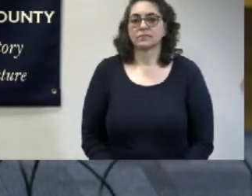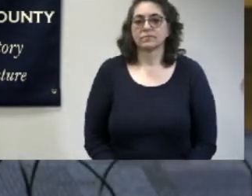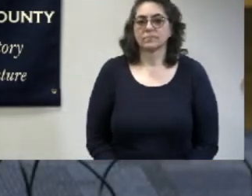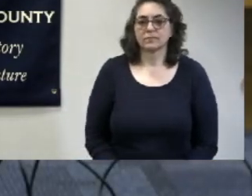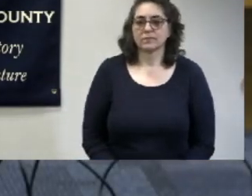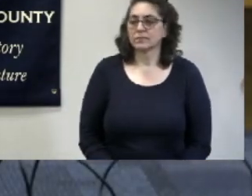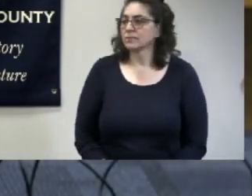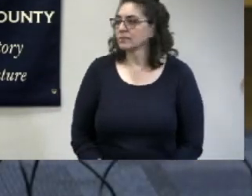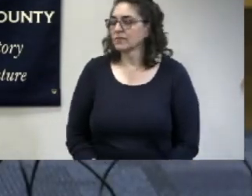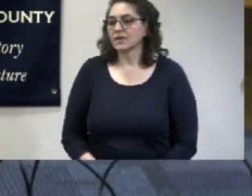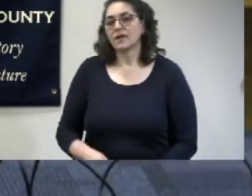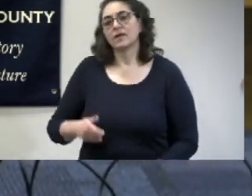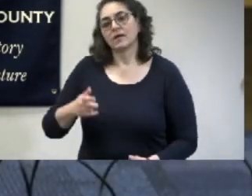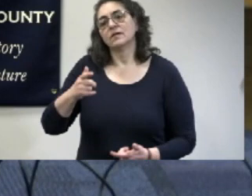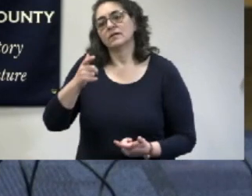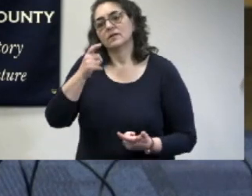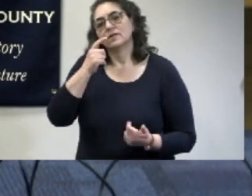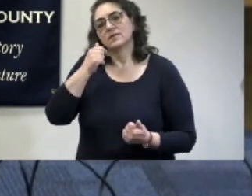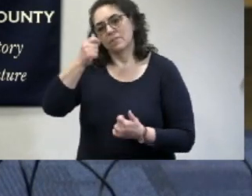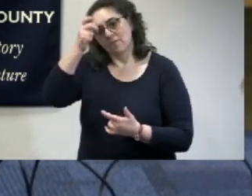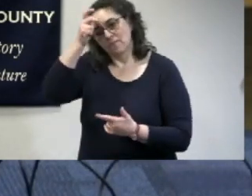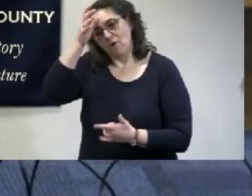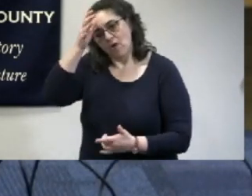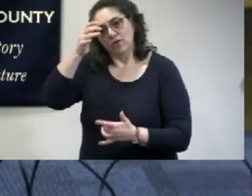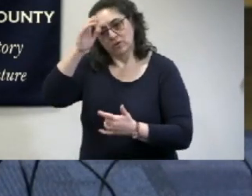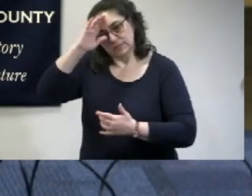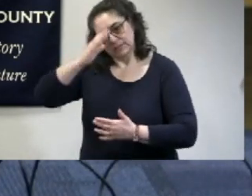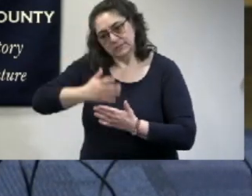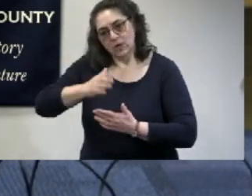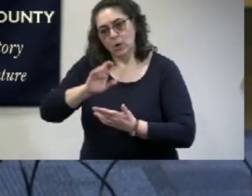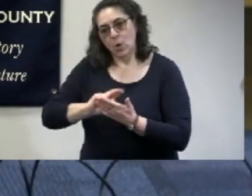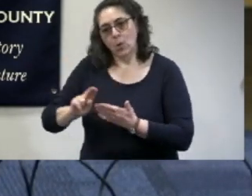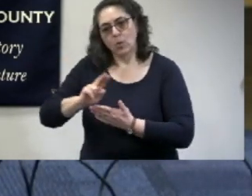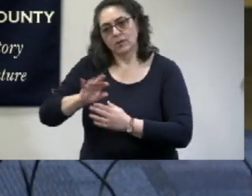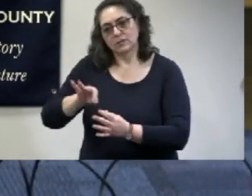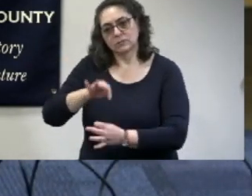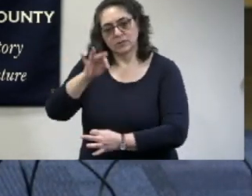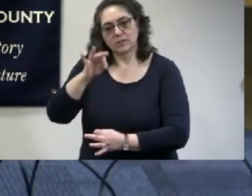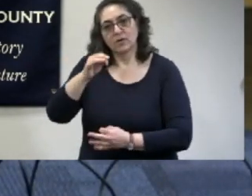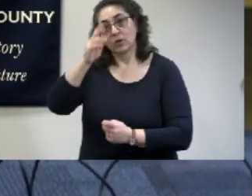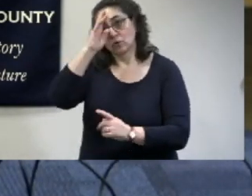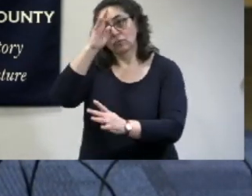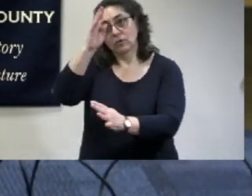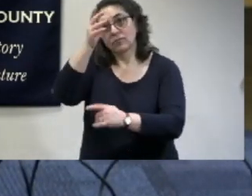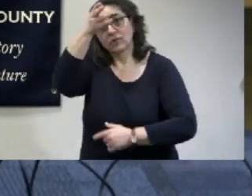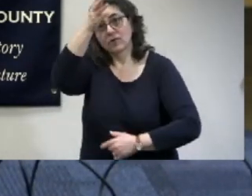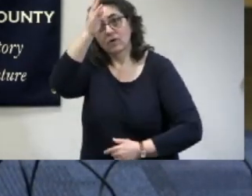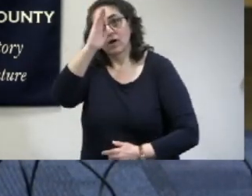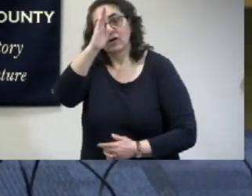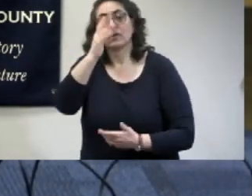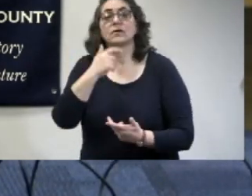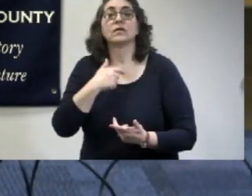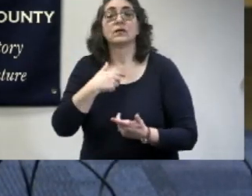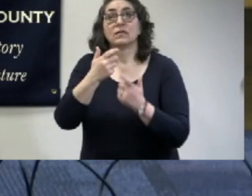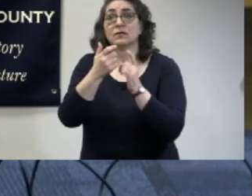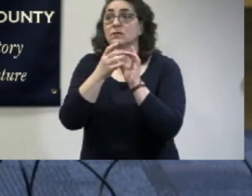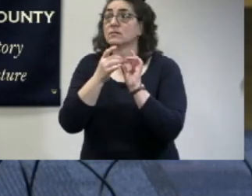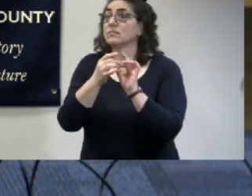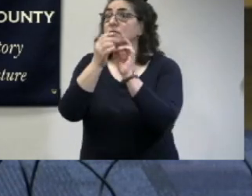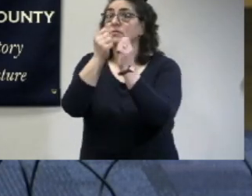In the name of the Father, and of the Son, and the Holy Spirit. Creator God, with you there is no